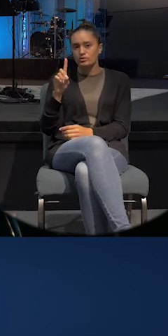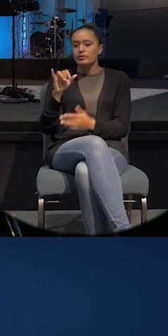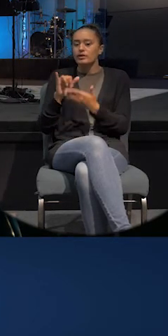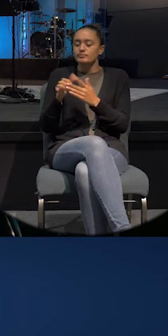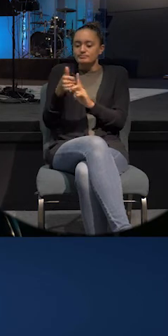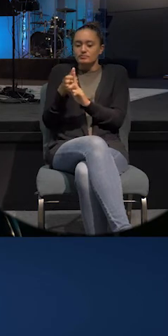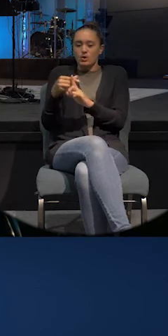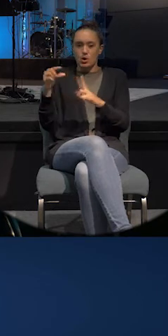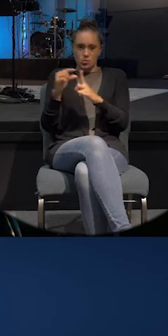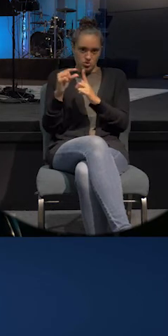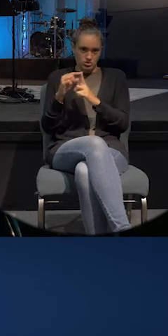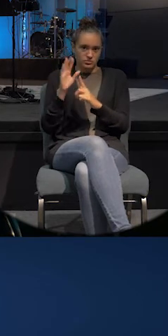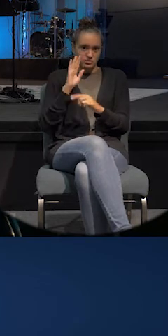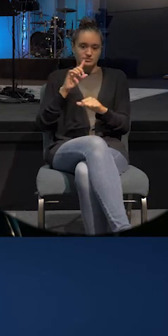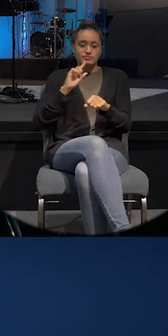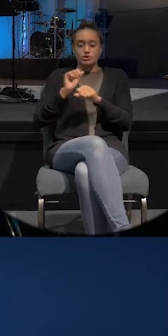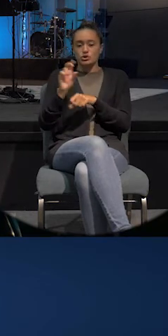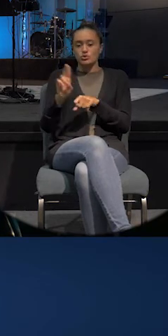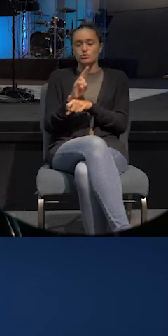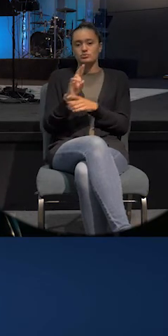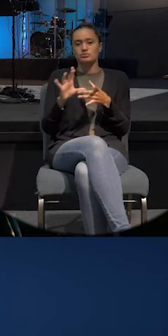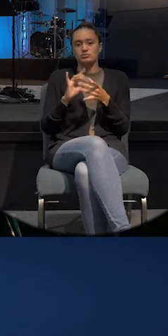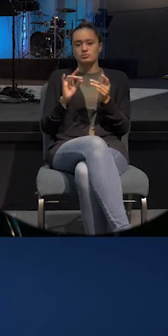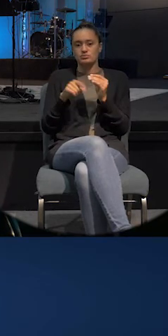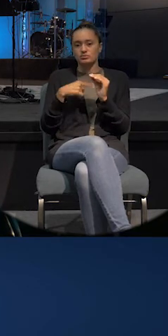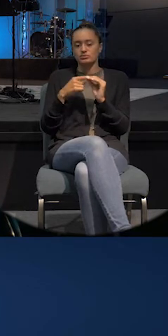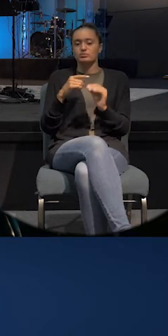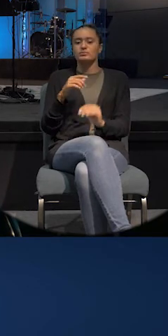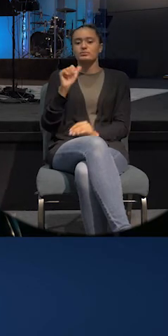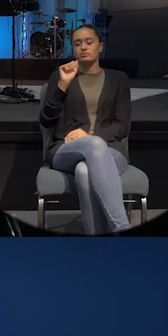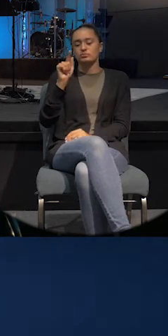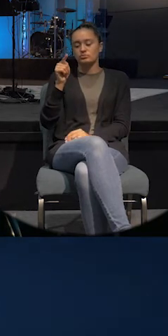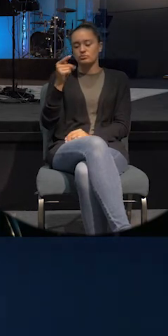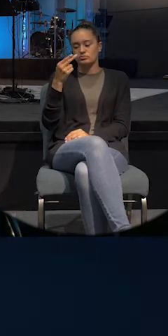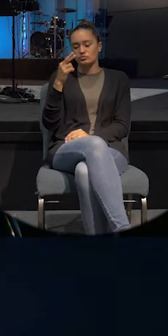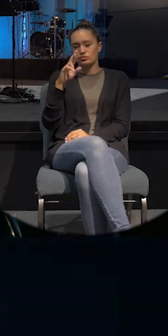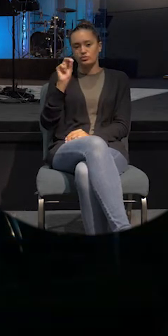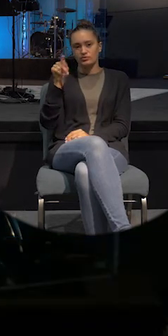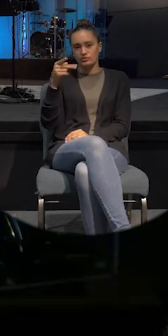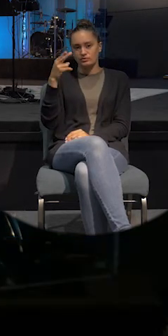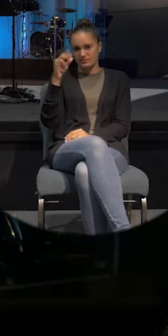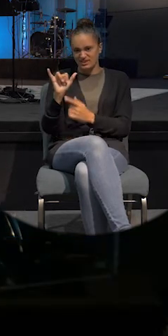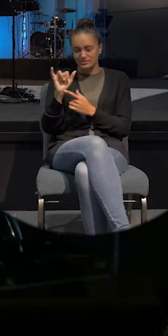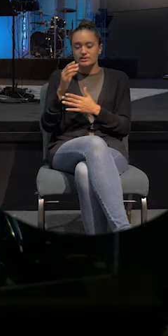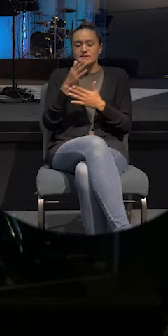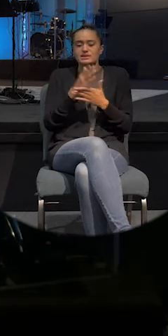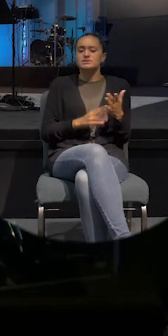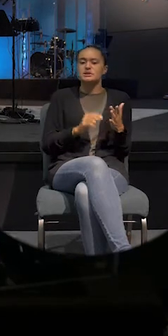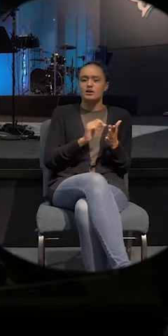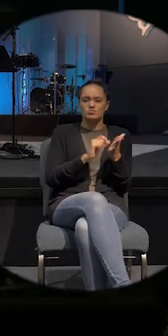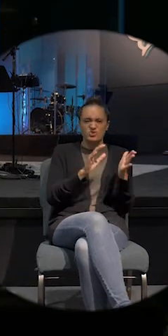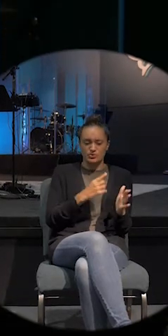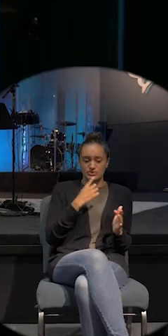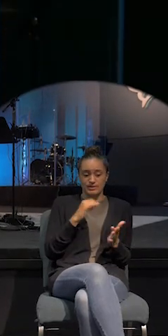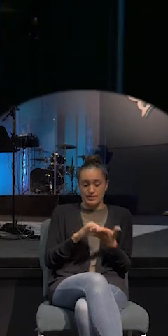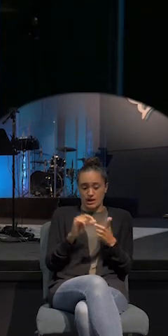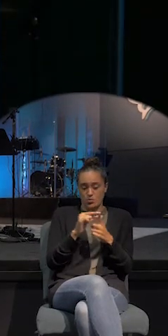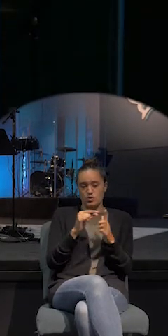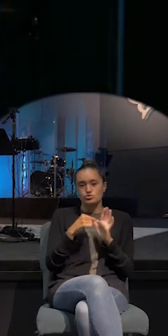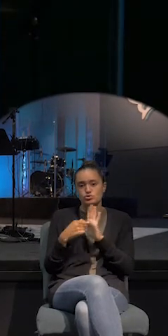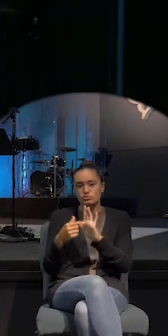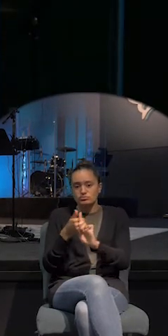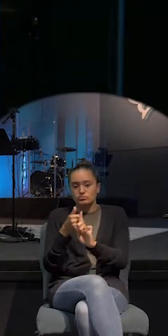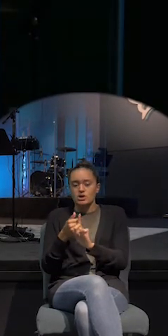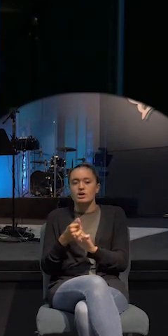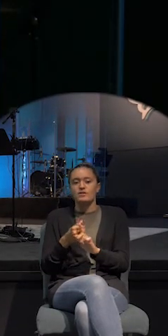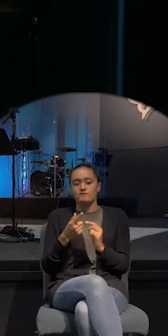that actually would be used to speak of atrophy. So some scholars say that the word indicates that it was a result